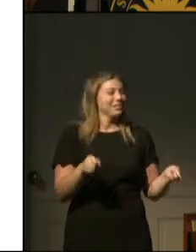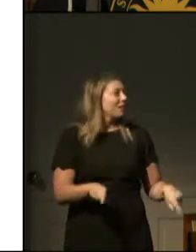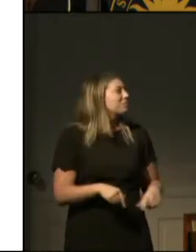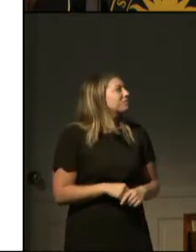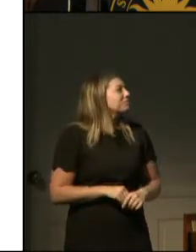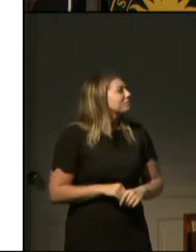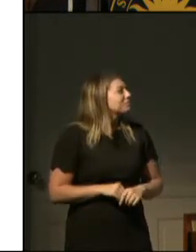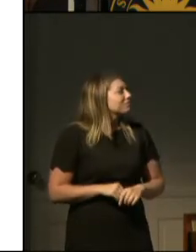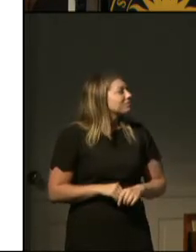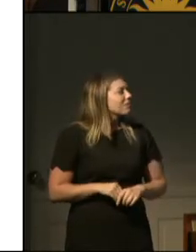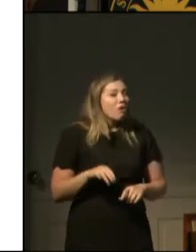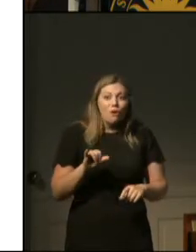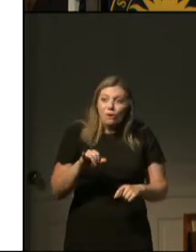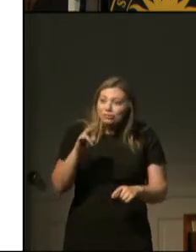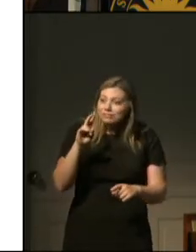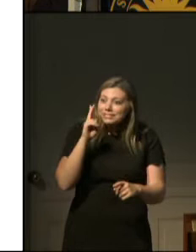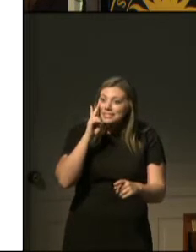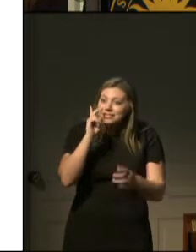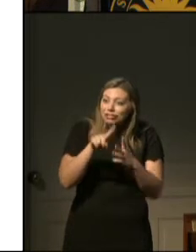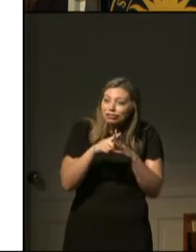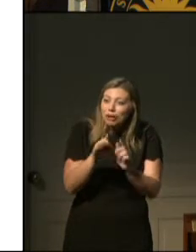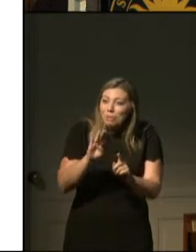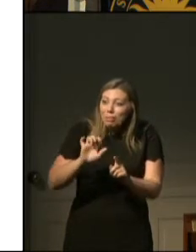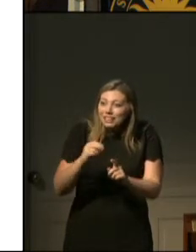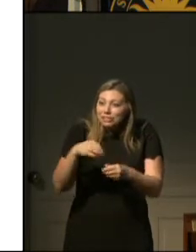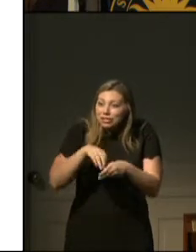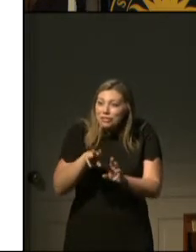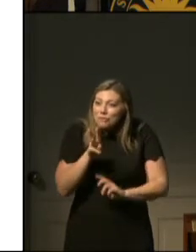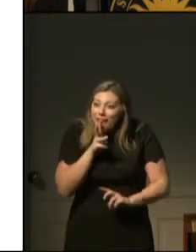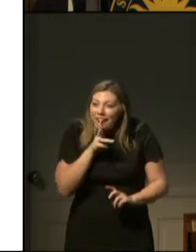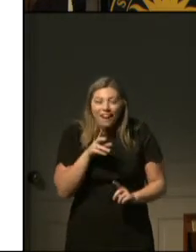Oh, it turned bleach in the warm.